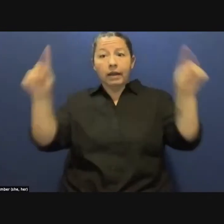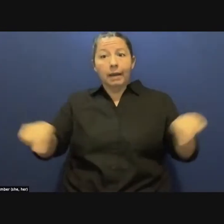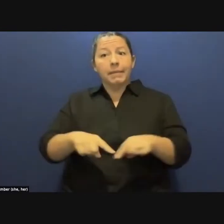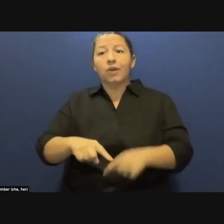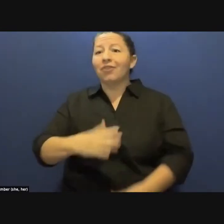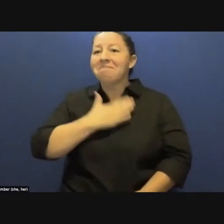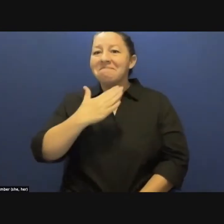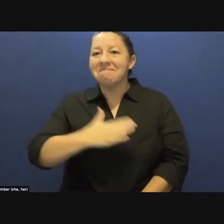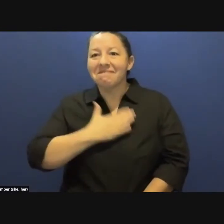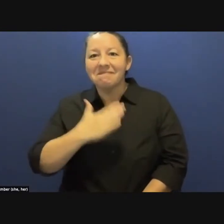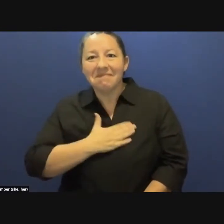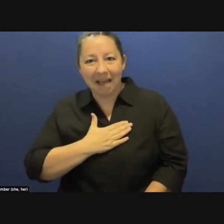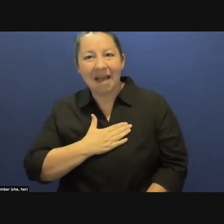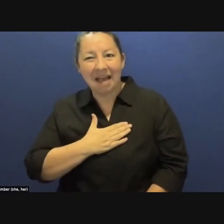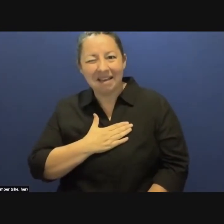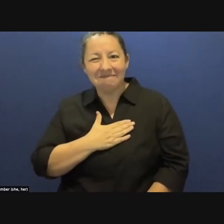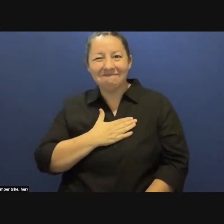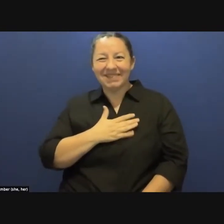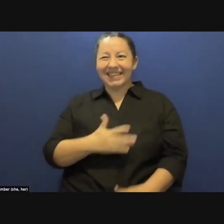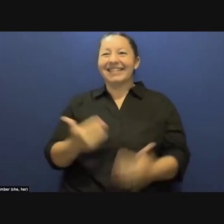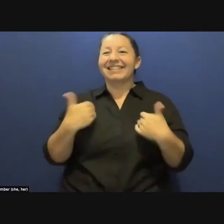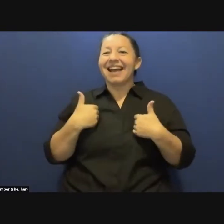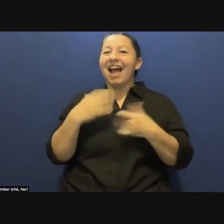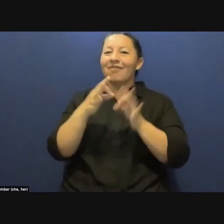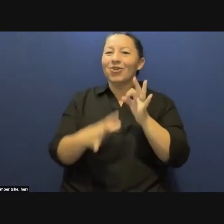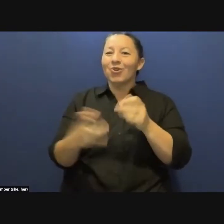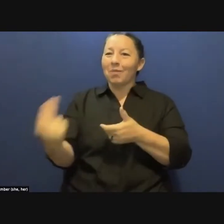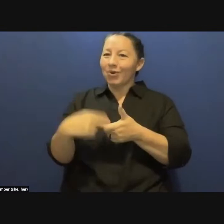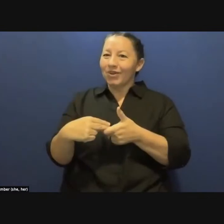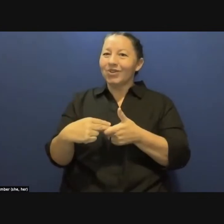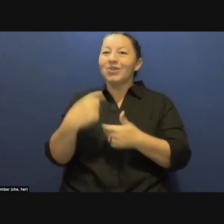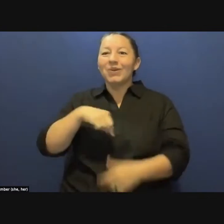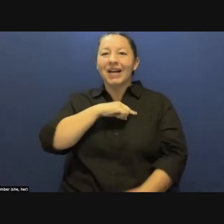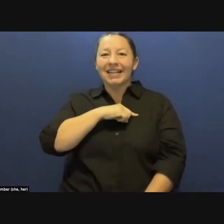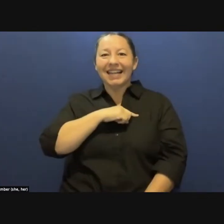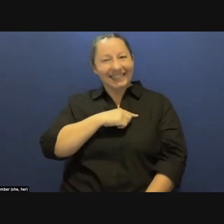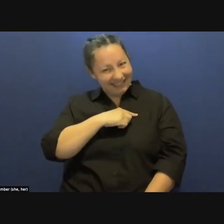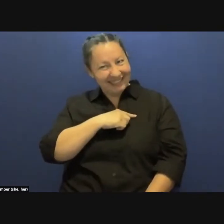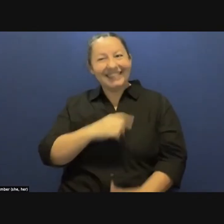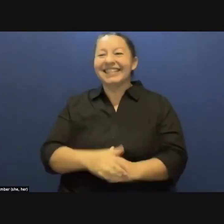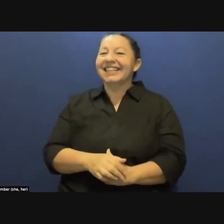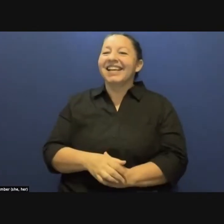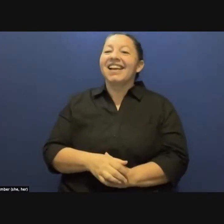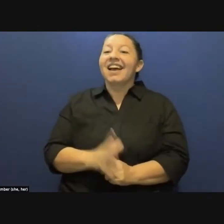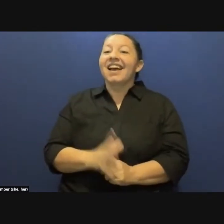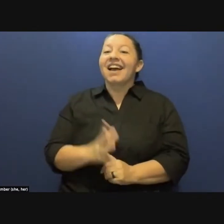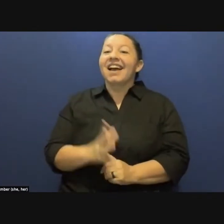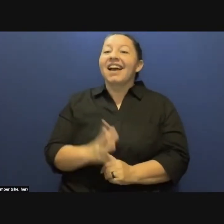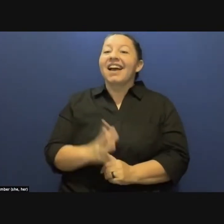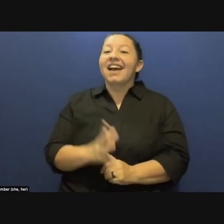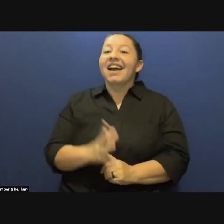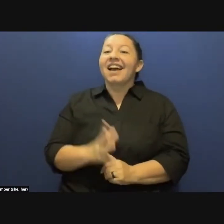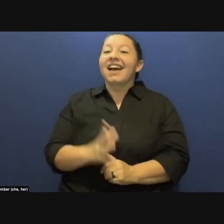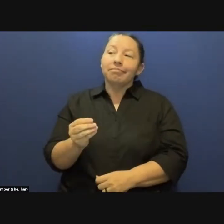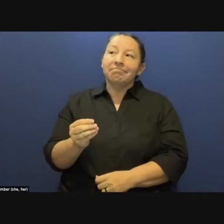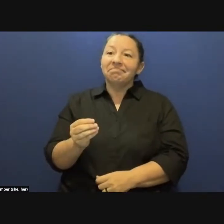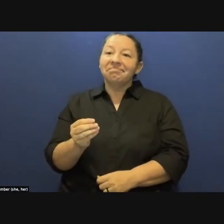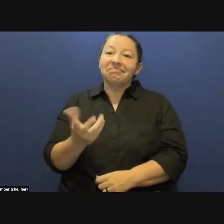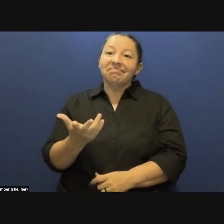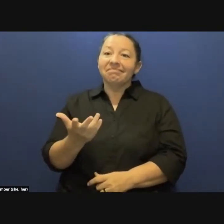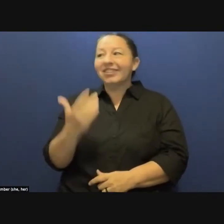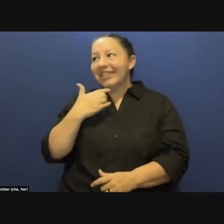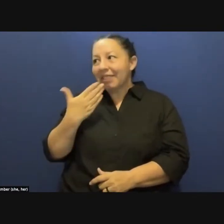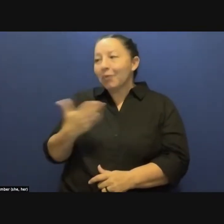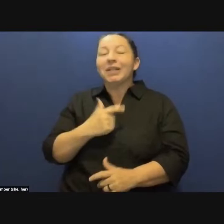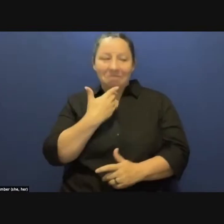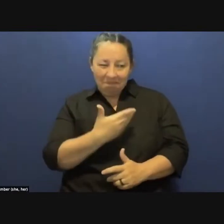very happy to have her join us. And thank you. And so what this